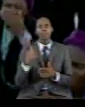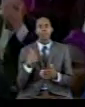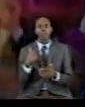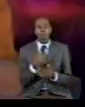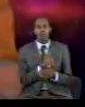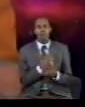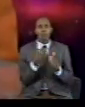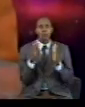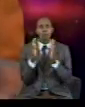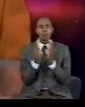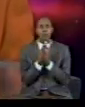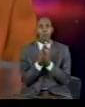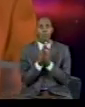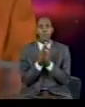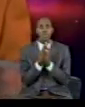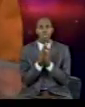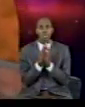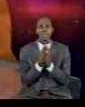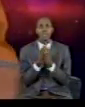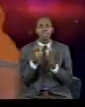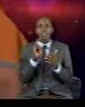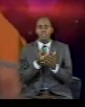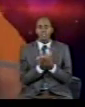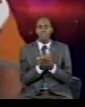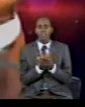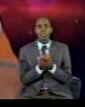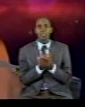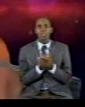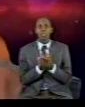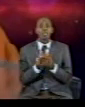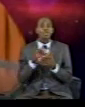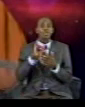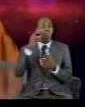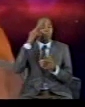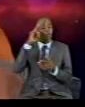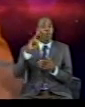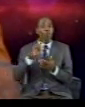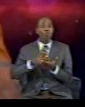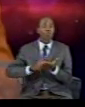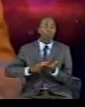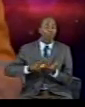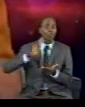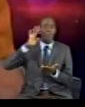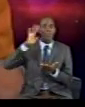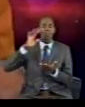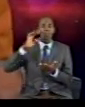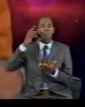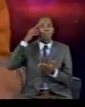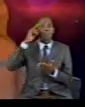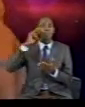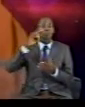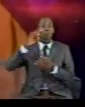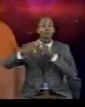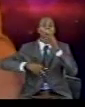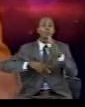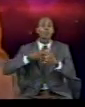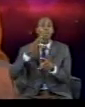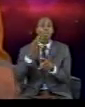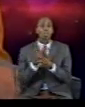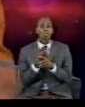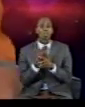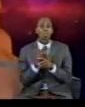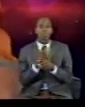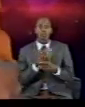our prayers. We want to pray for global conviction, global